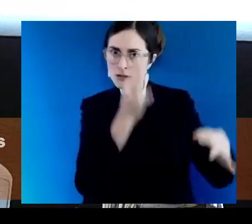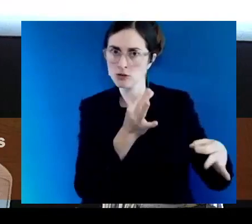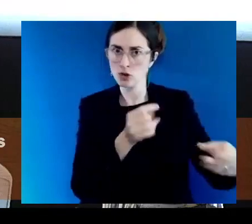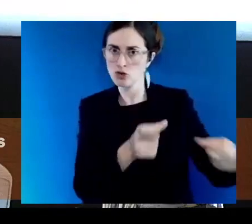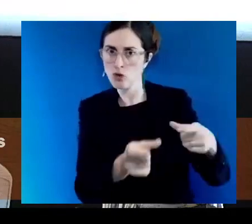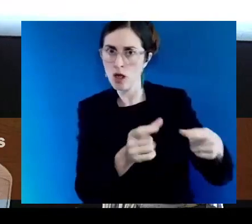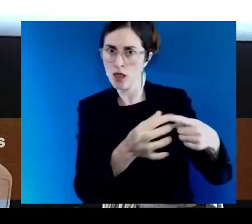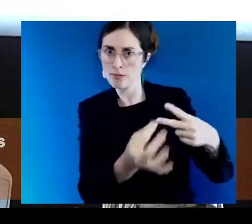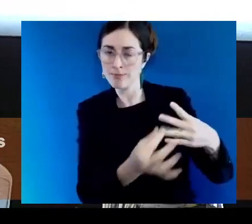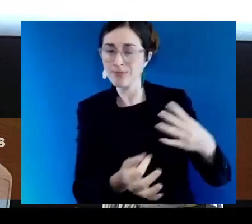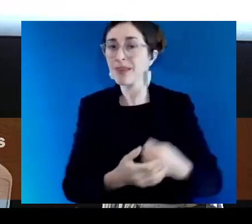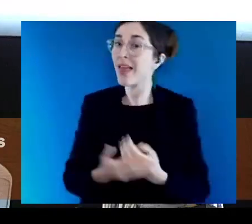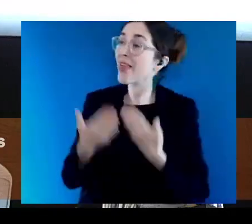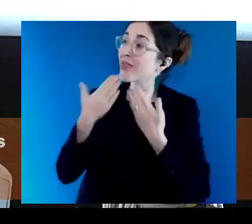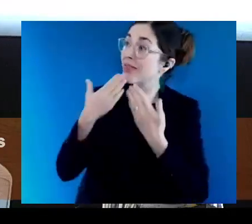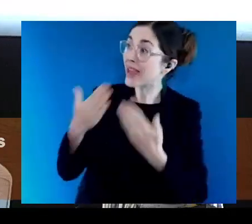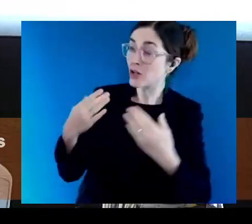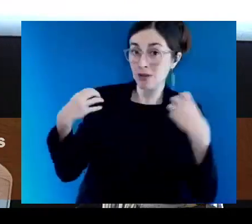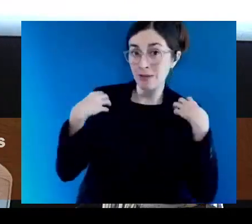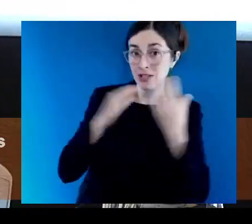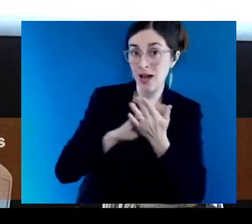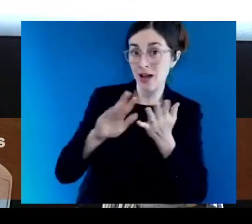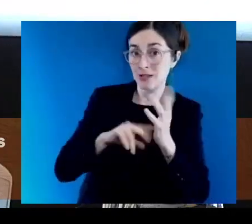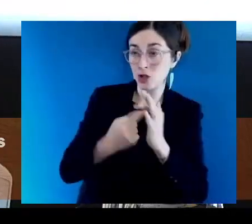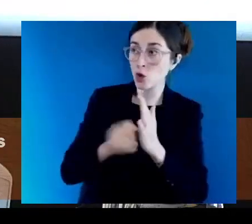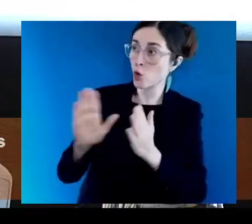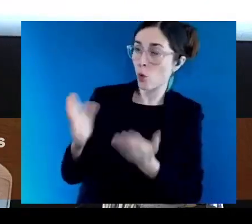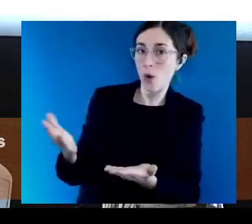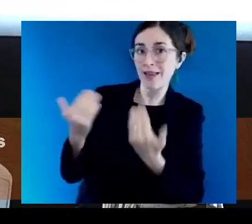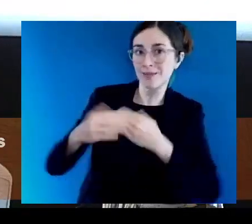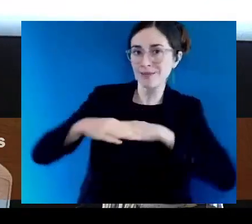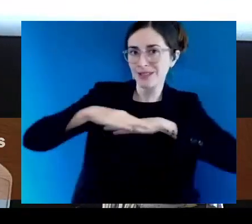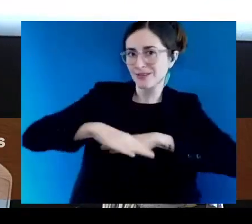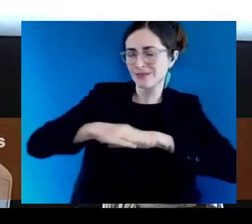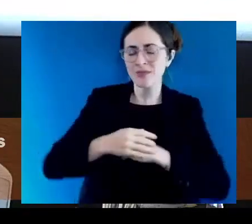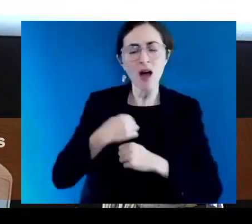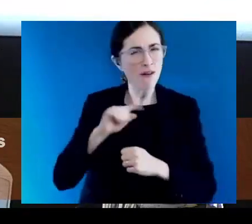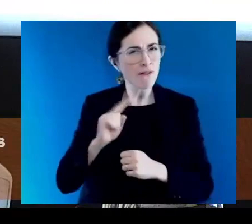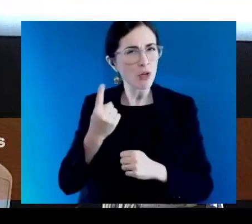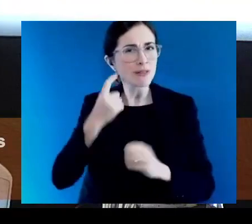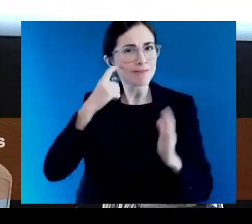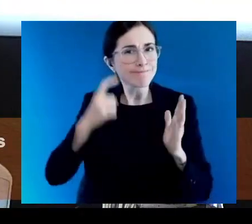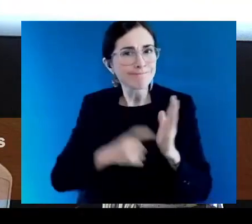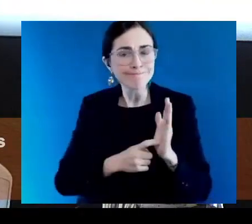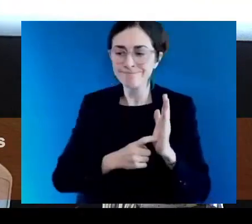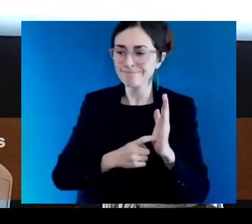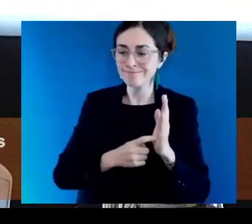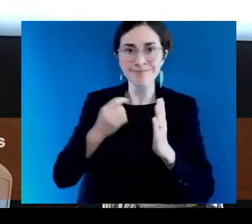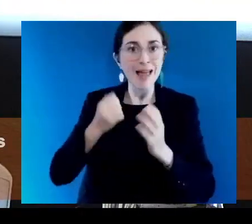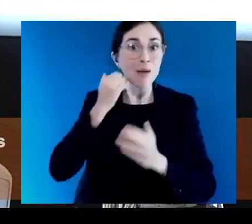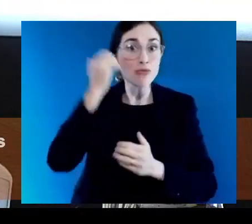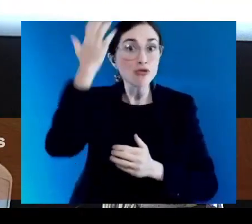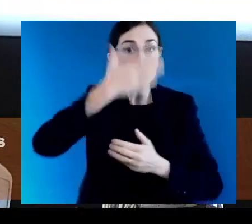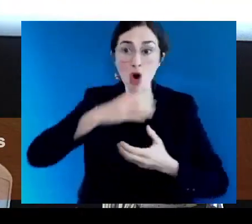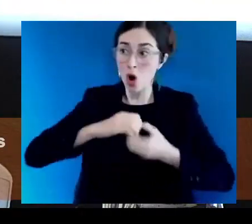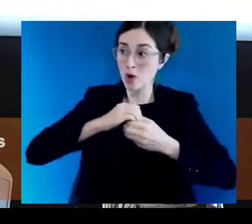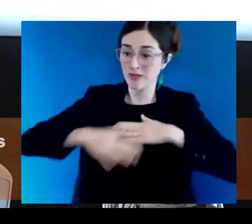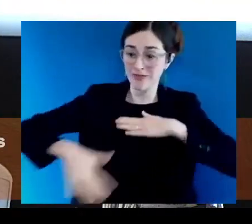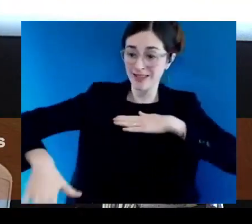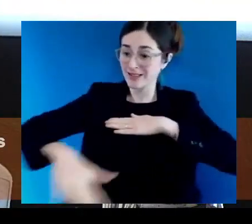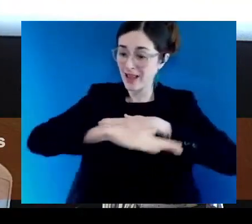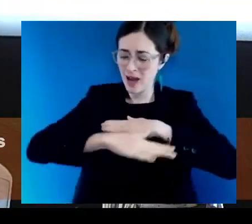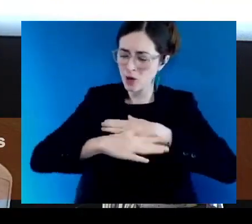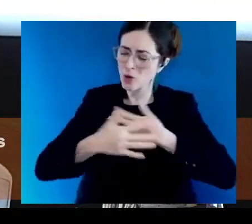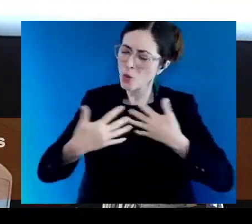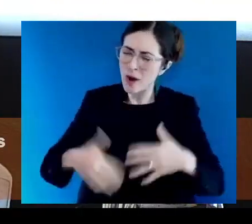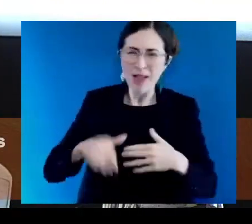to country this morning. I'd like to begin by acknowledging the traditional owners of the land upon which this important work is being